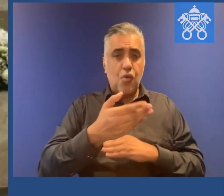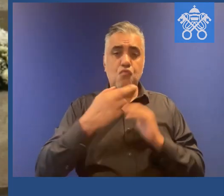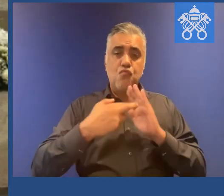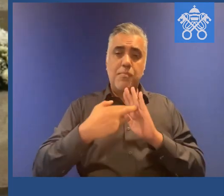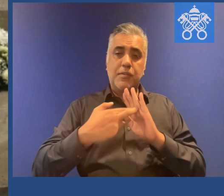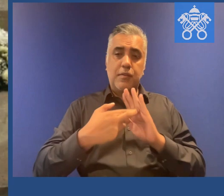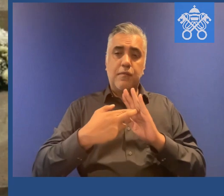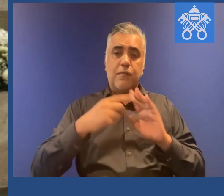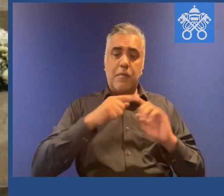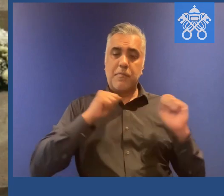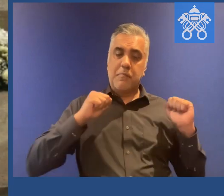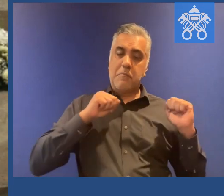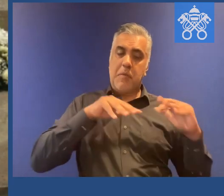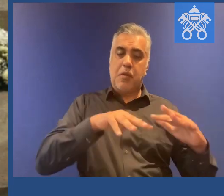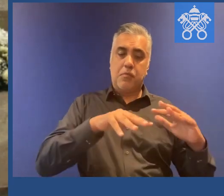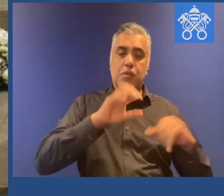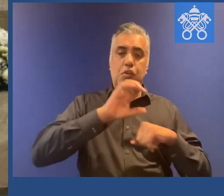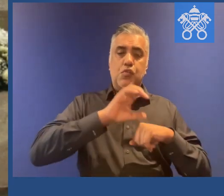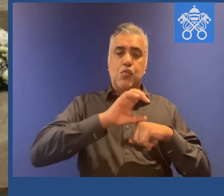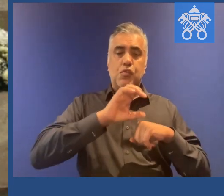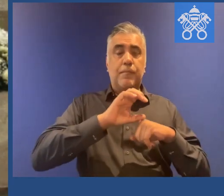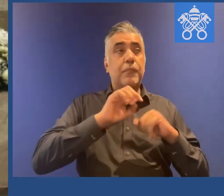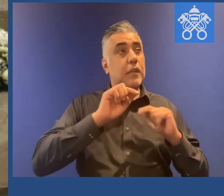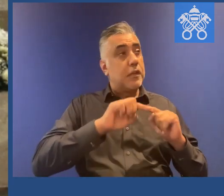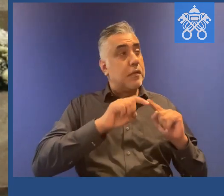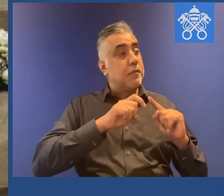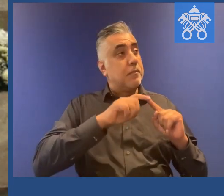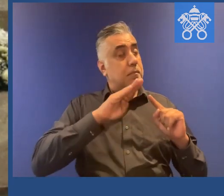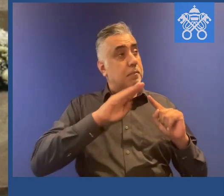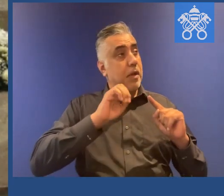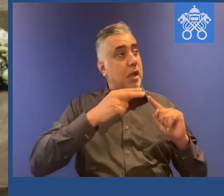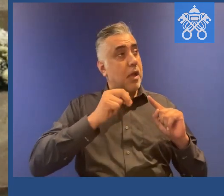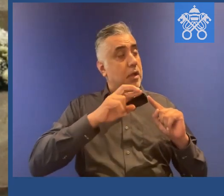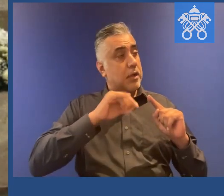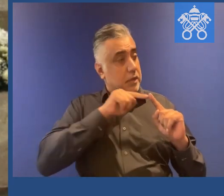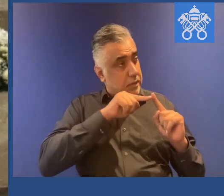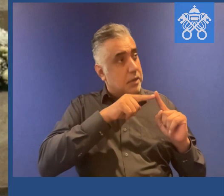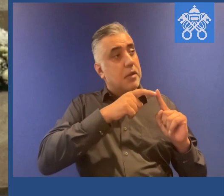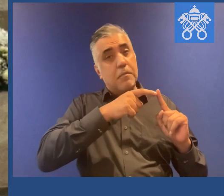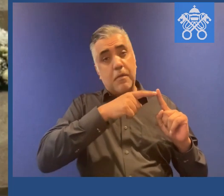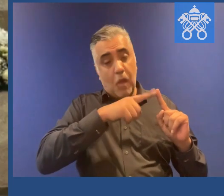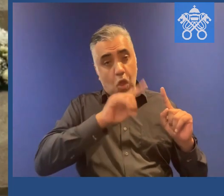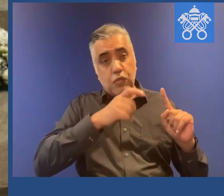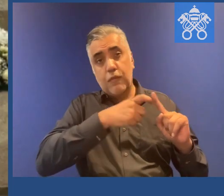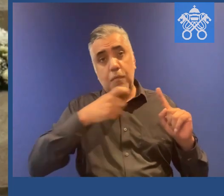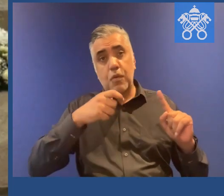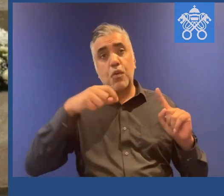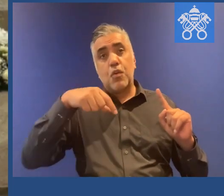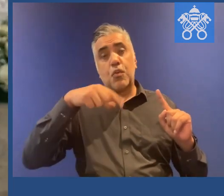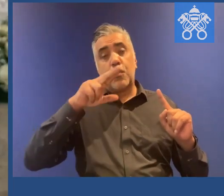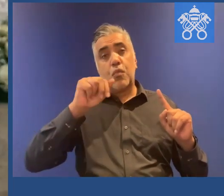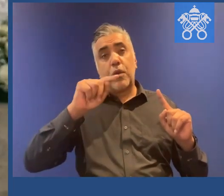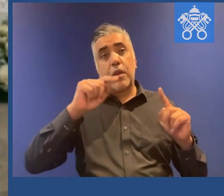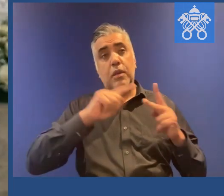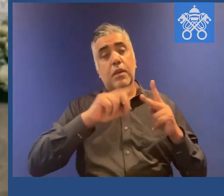representatives of a migrant church, not only in Bahrain, but also in Kuwait, Qatar, and